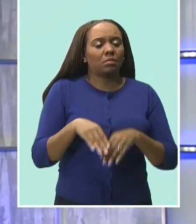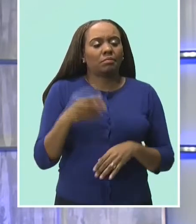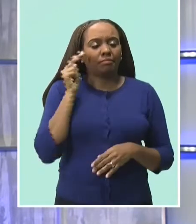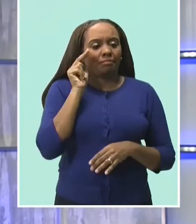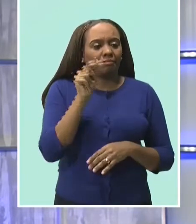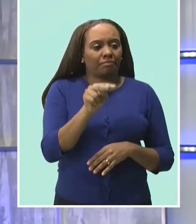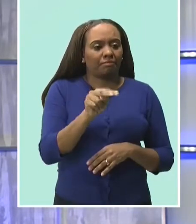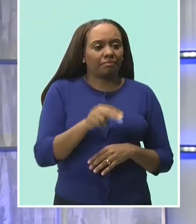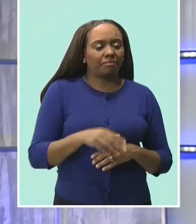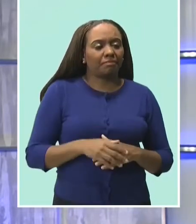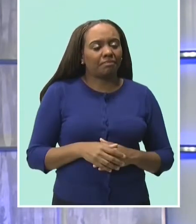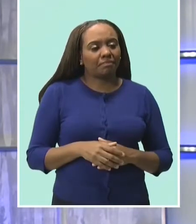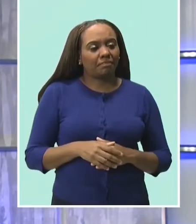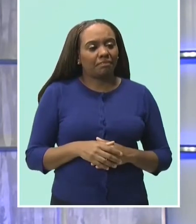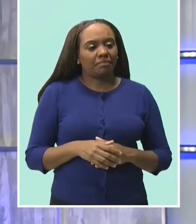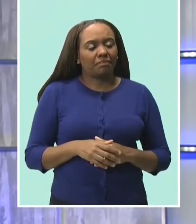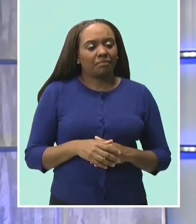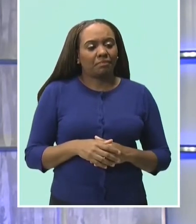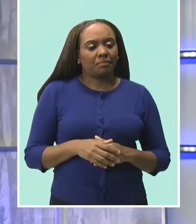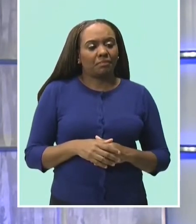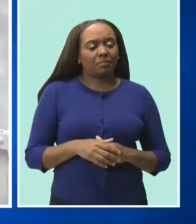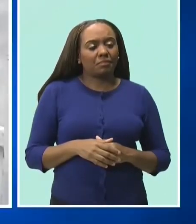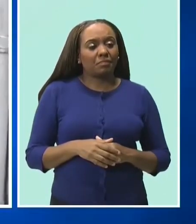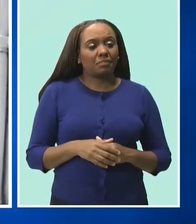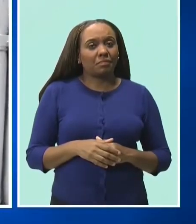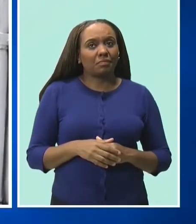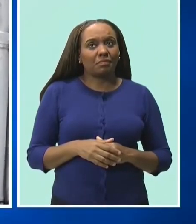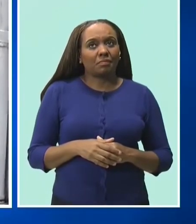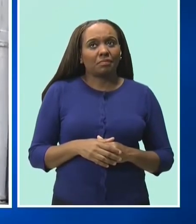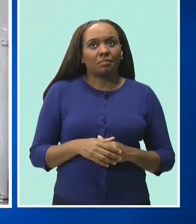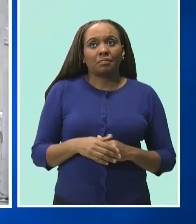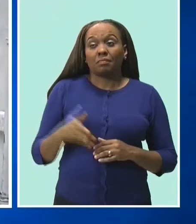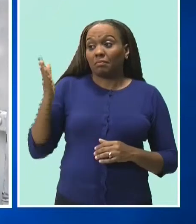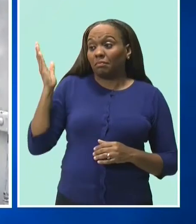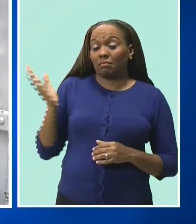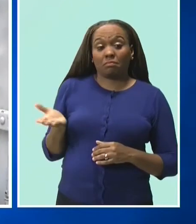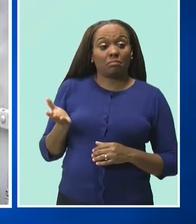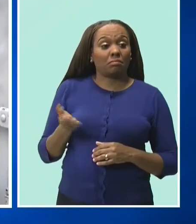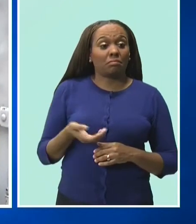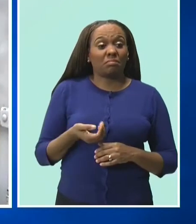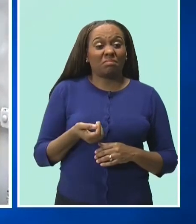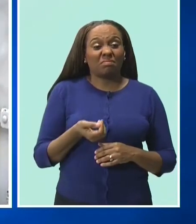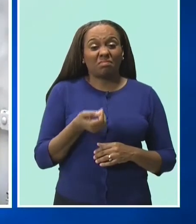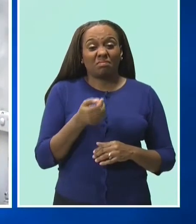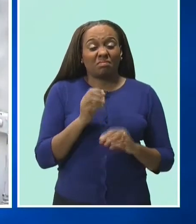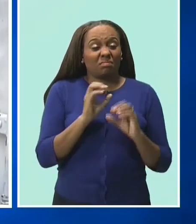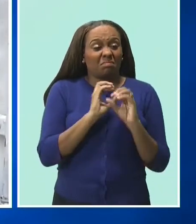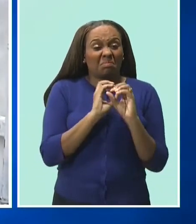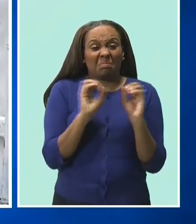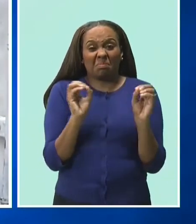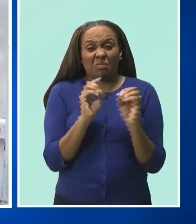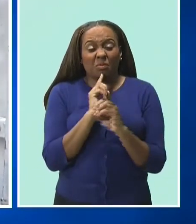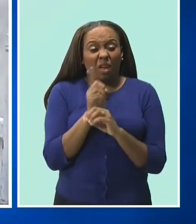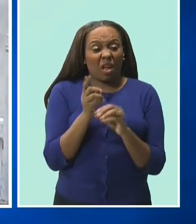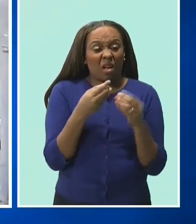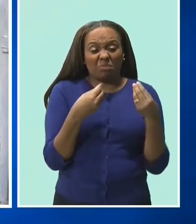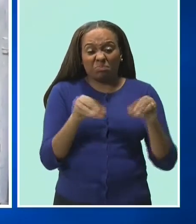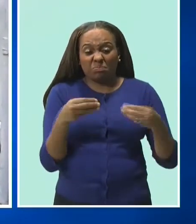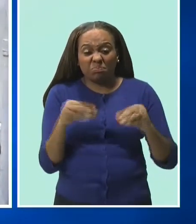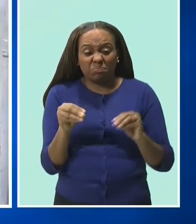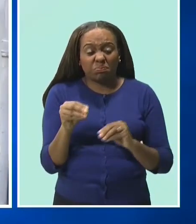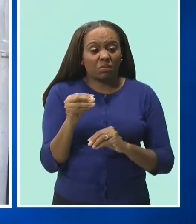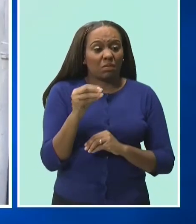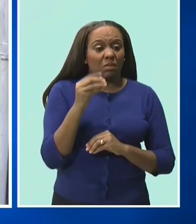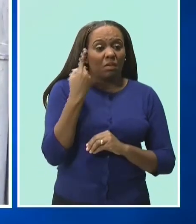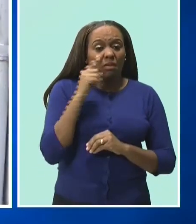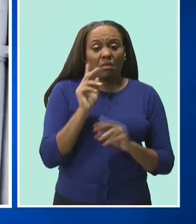in this HTS St. Lucia report. There are currently little or no markets available for farmers or fishers